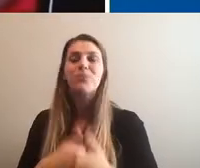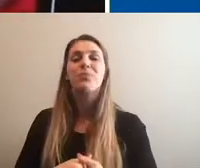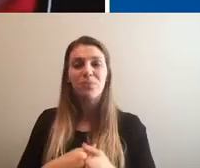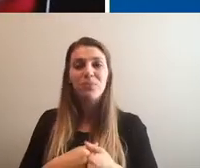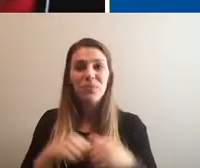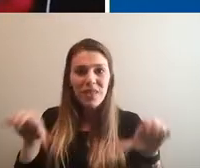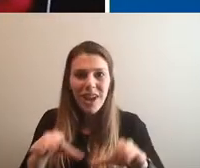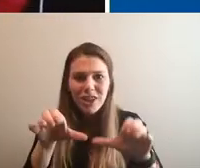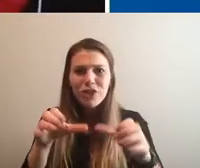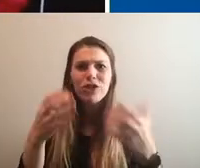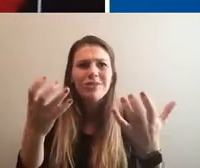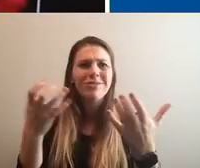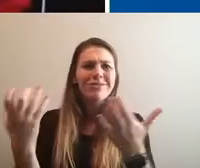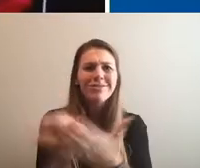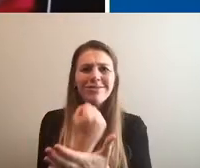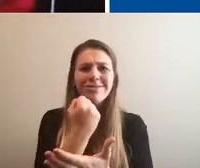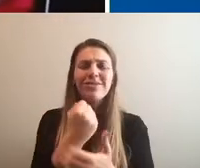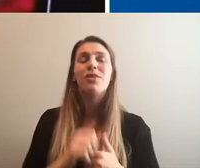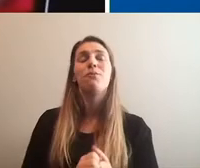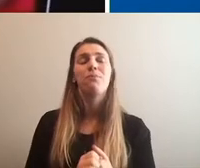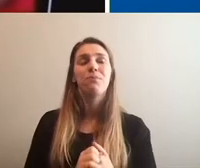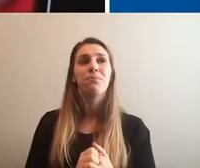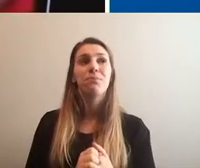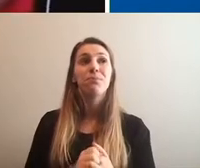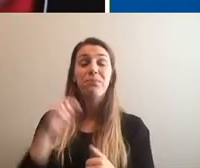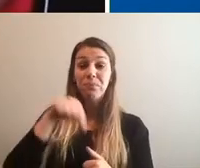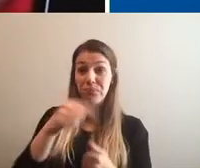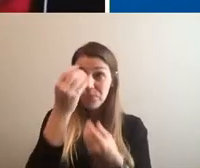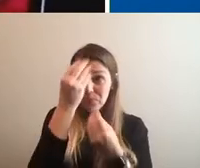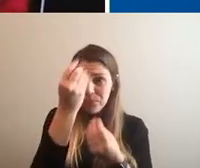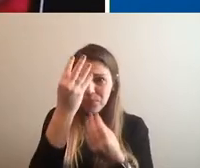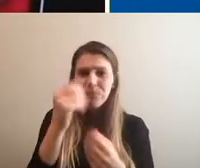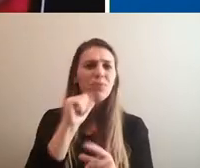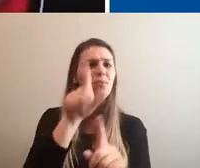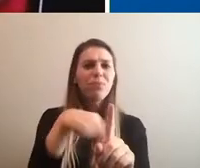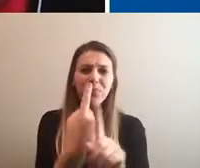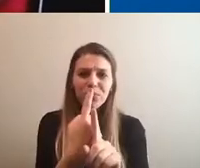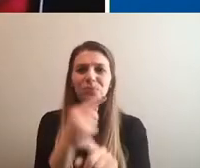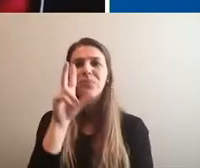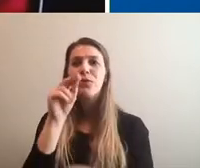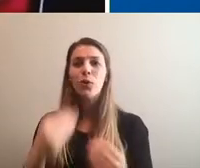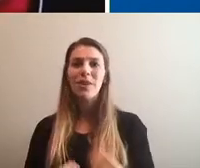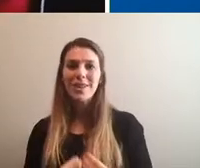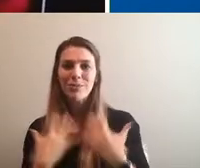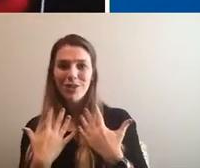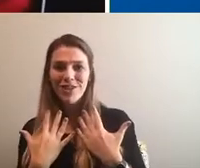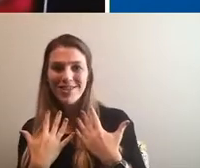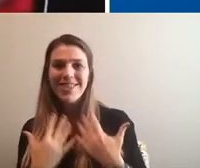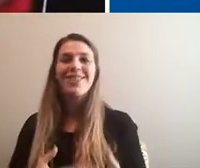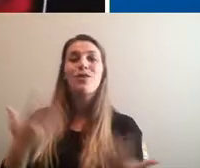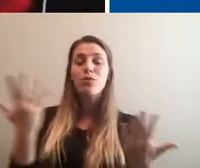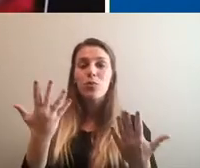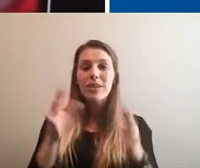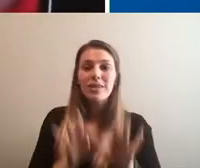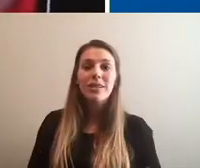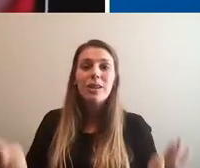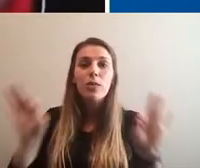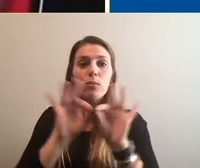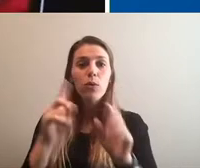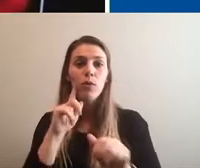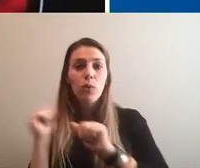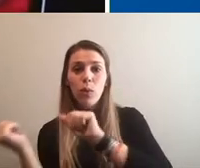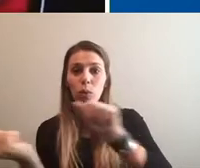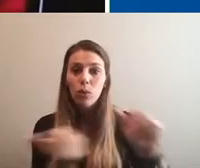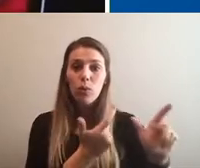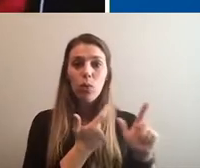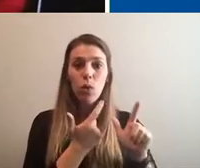and change. And it's not just about information, it's about inspiration, the necessary impetus for all of us